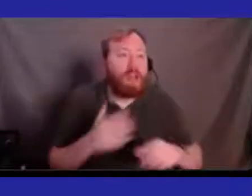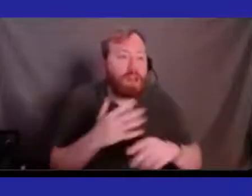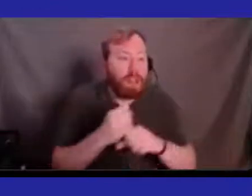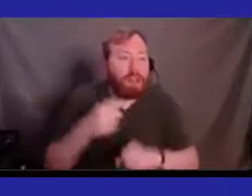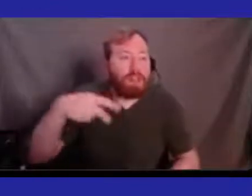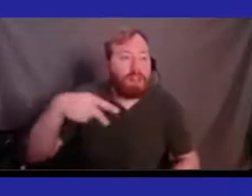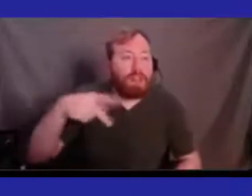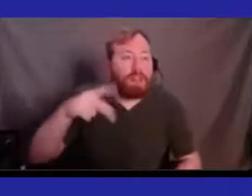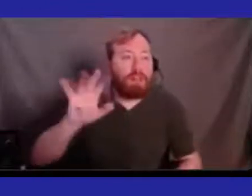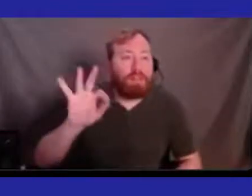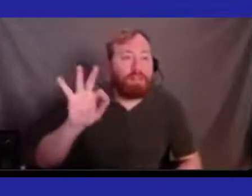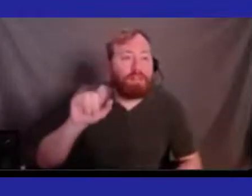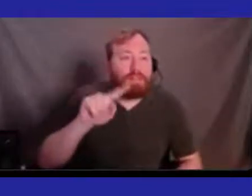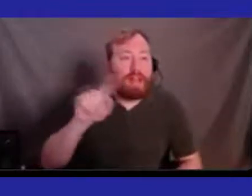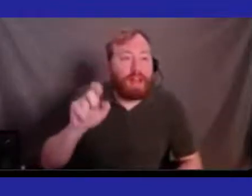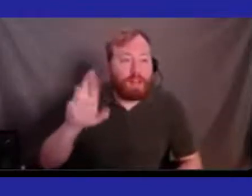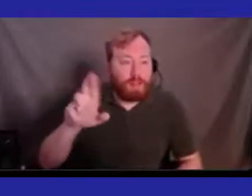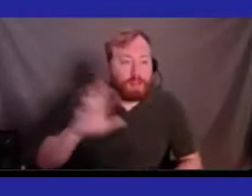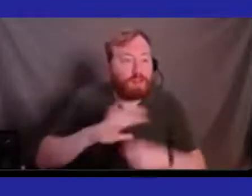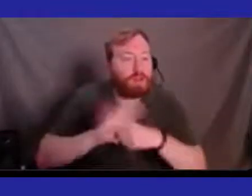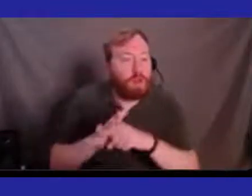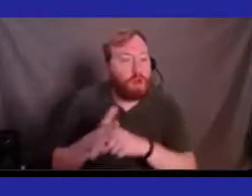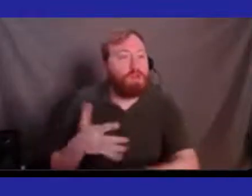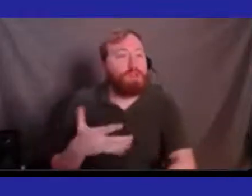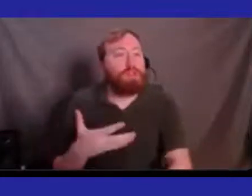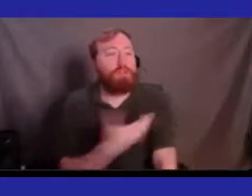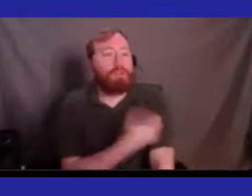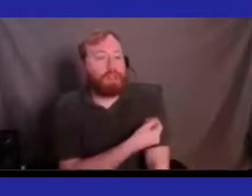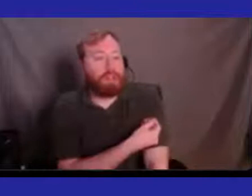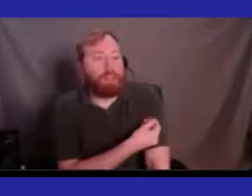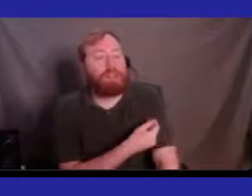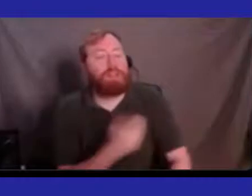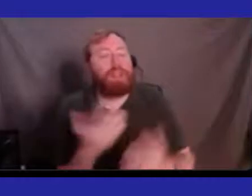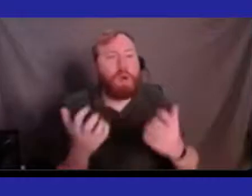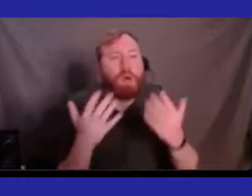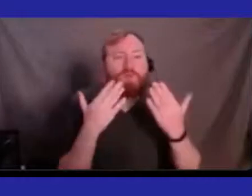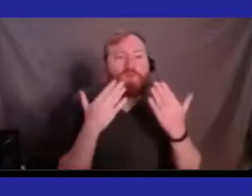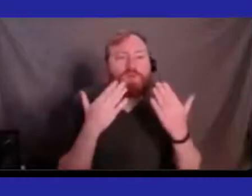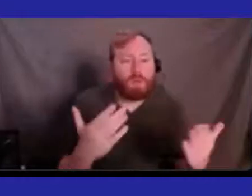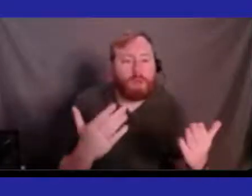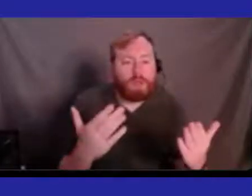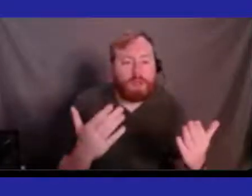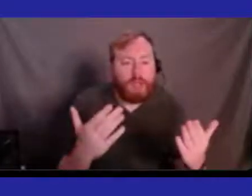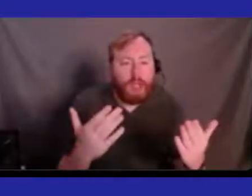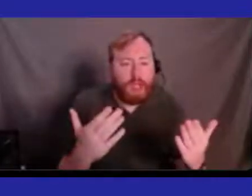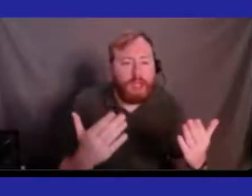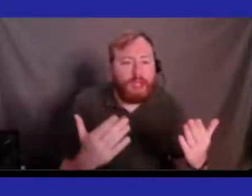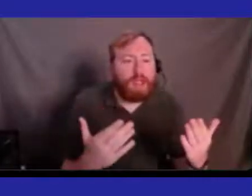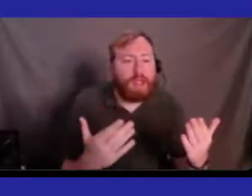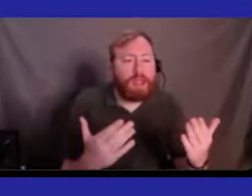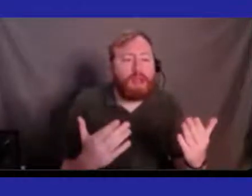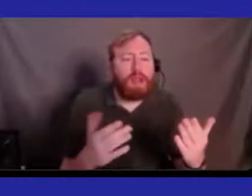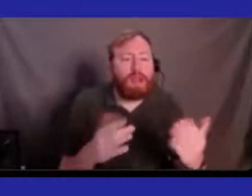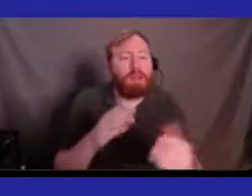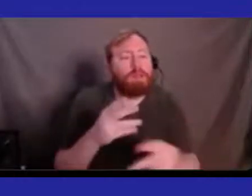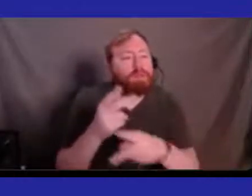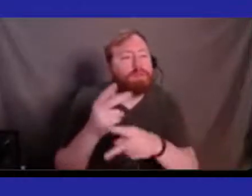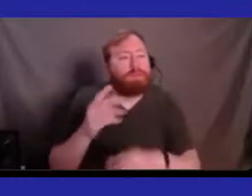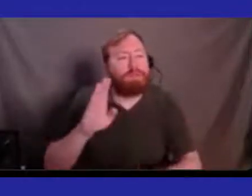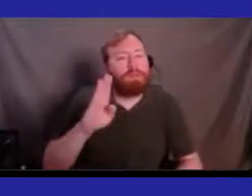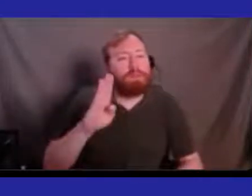vaccine. I would like to publicly thank the borough president for nearly $12